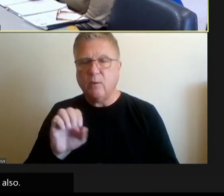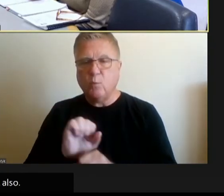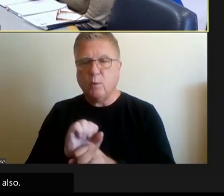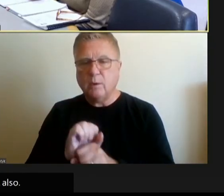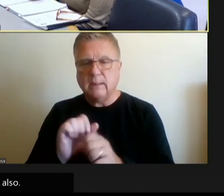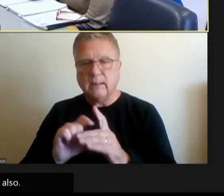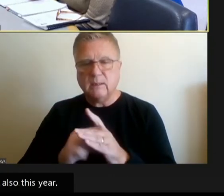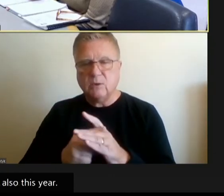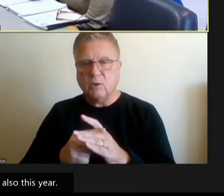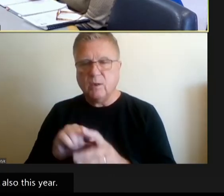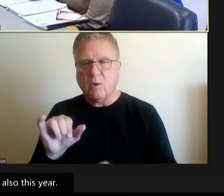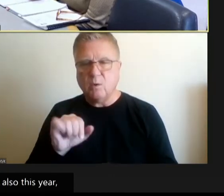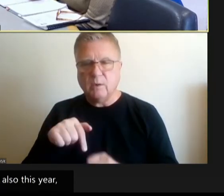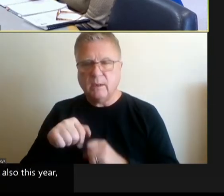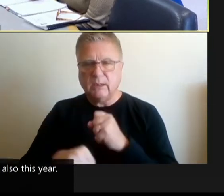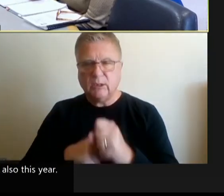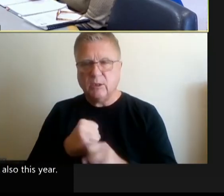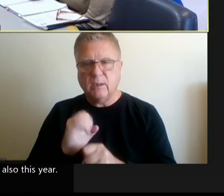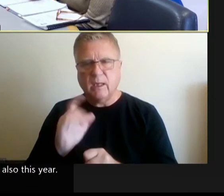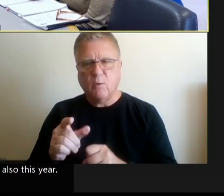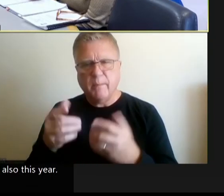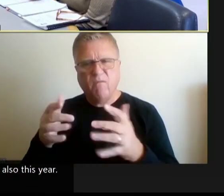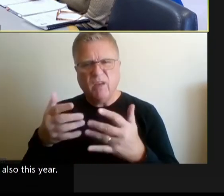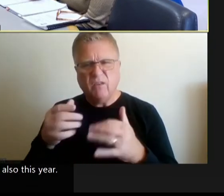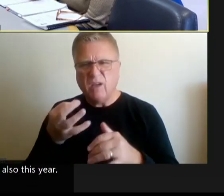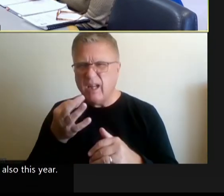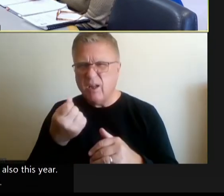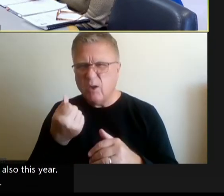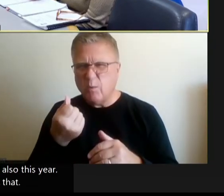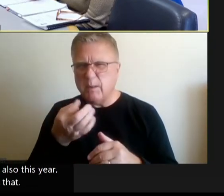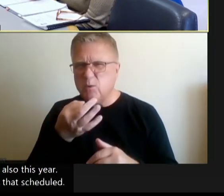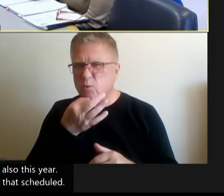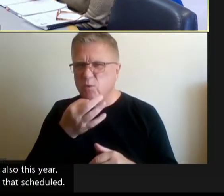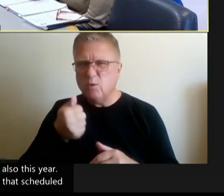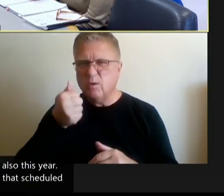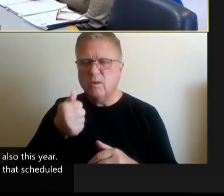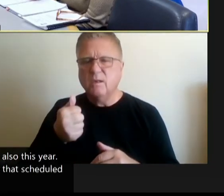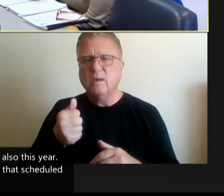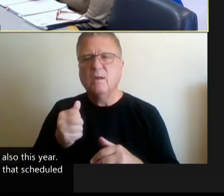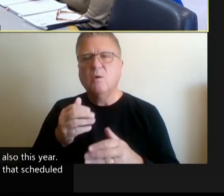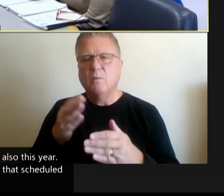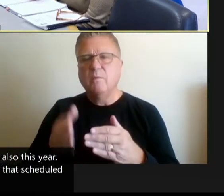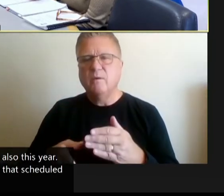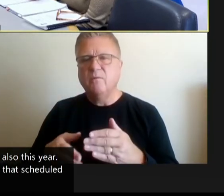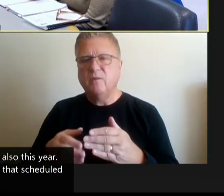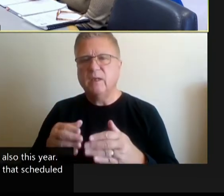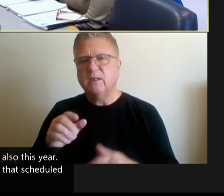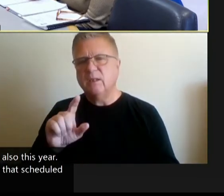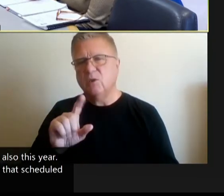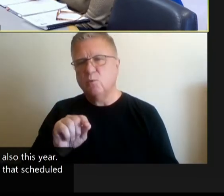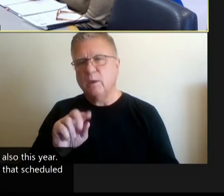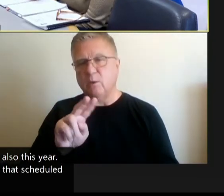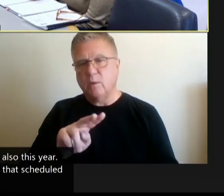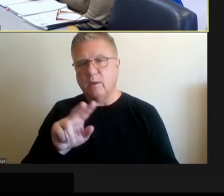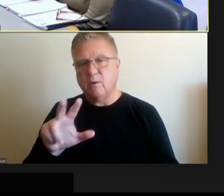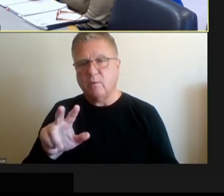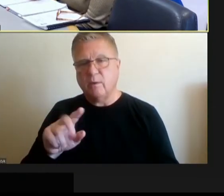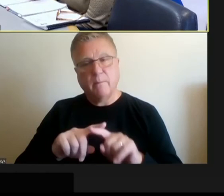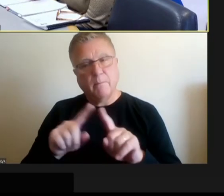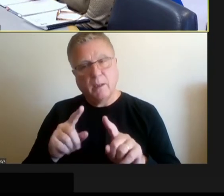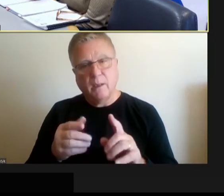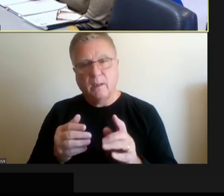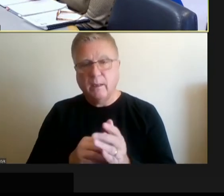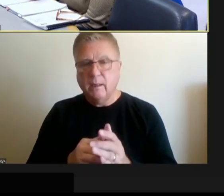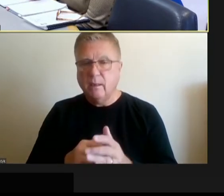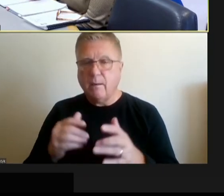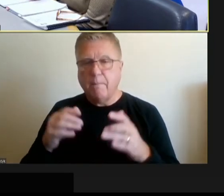year. That'll be done a little sooner. I believe that's scheduled to be completed in 2023, but again, a big year